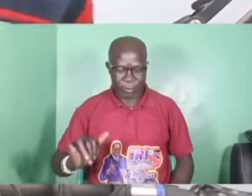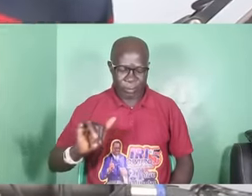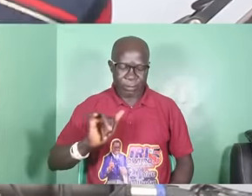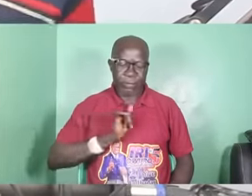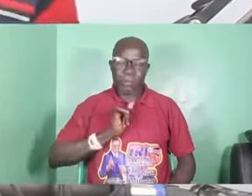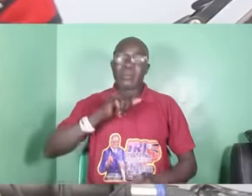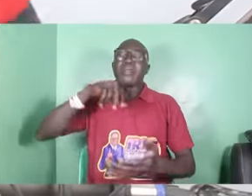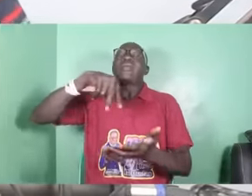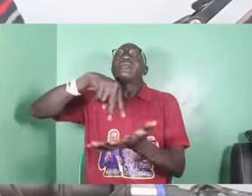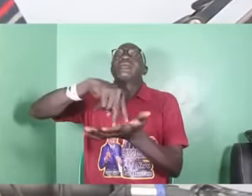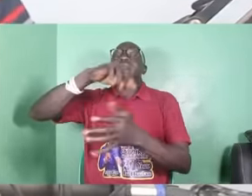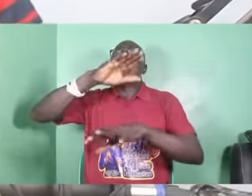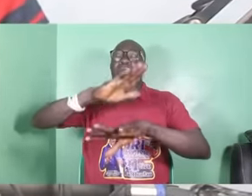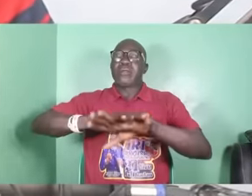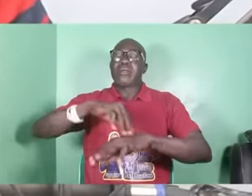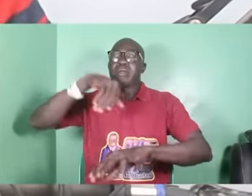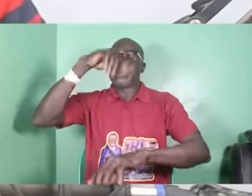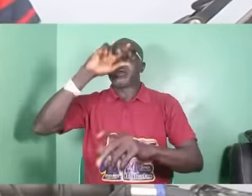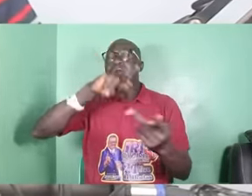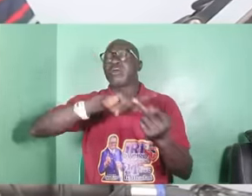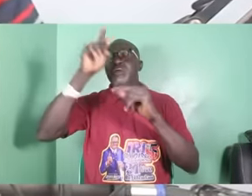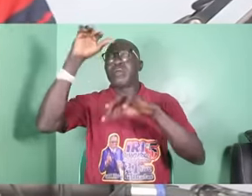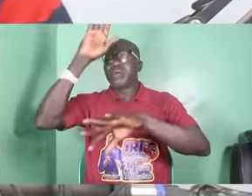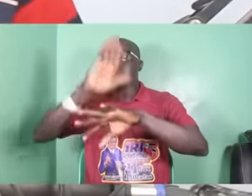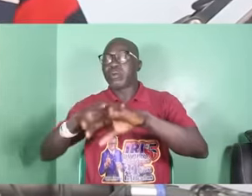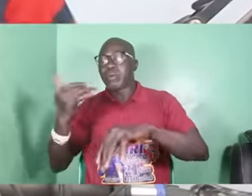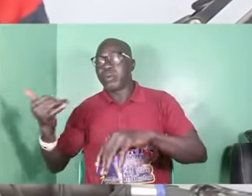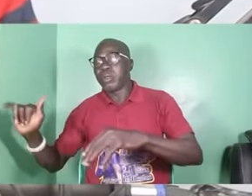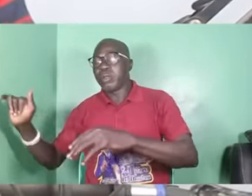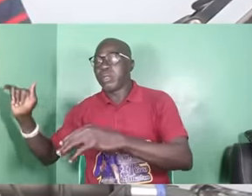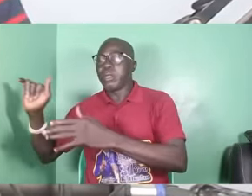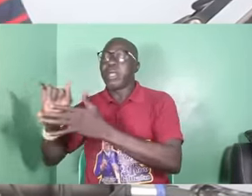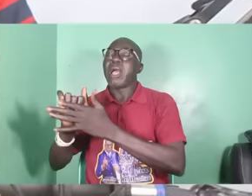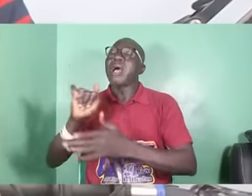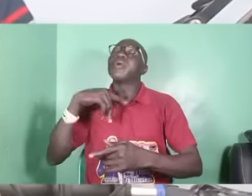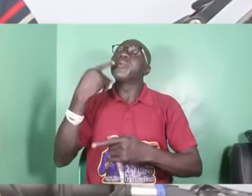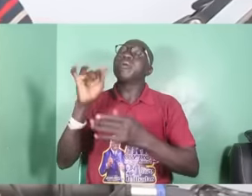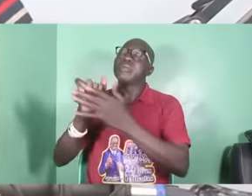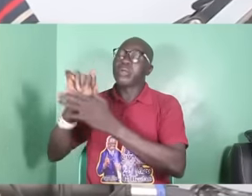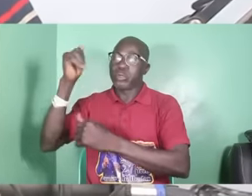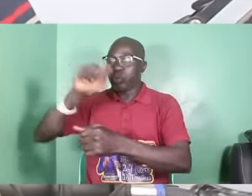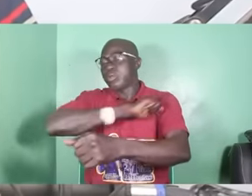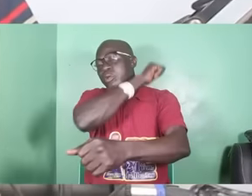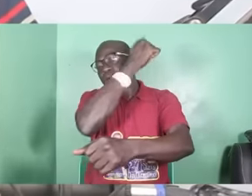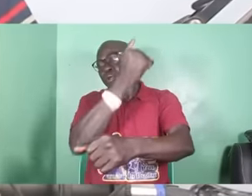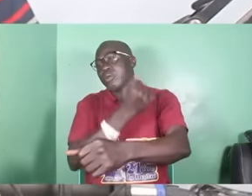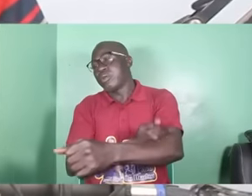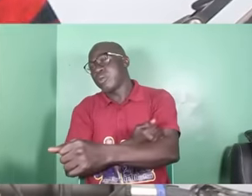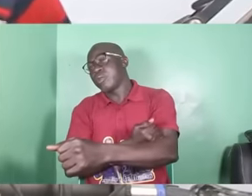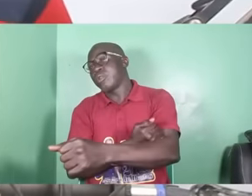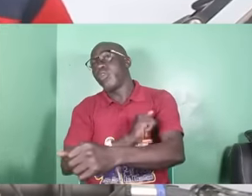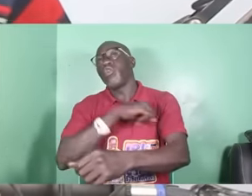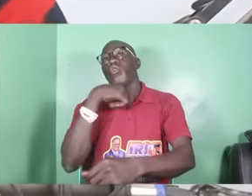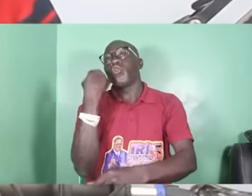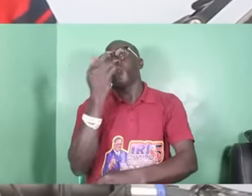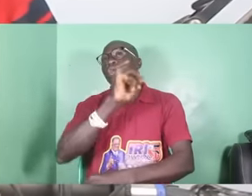lórí májẹ̀mú ìpè. I stand on the covenant of calling. Mo sọ̀rọ̀ jáde pẹ̀lú àṣẹ. I pronounce with authority. Gbogbo